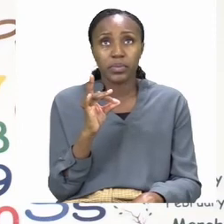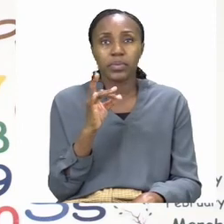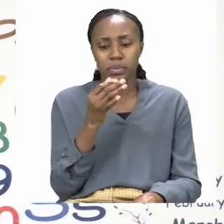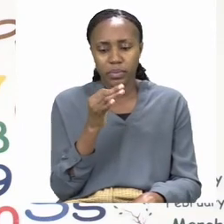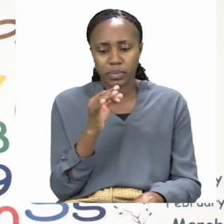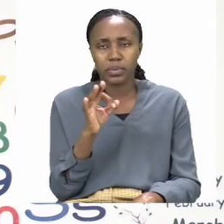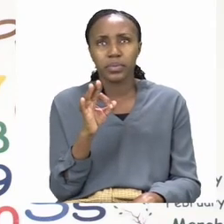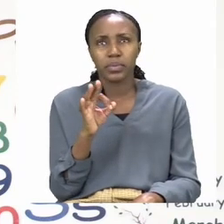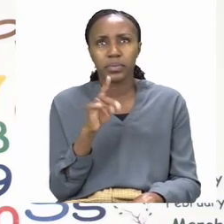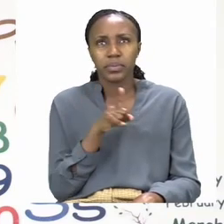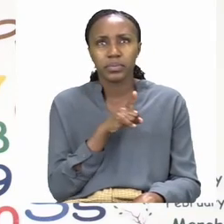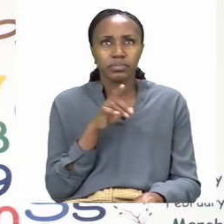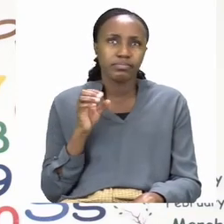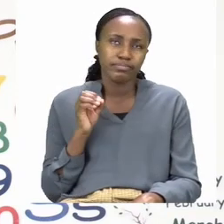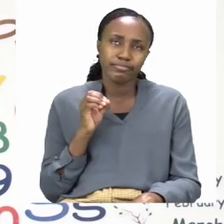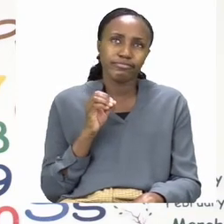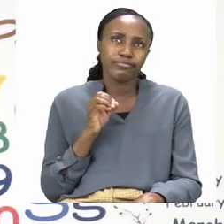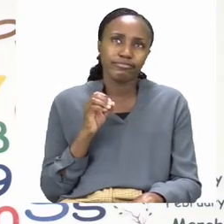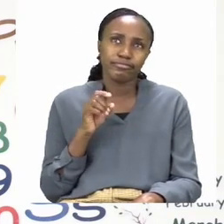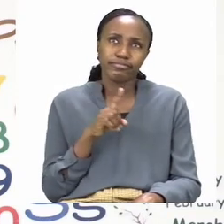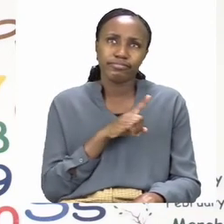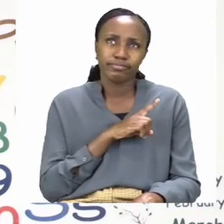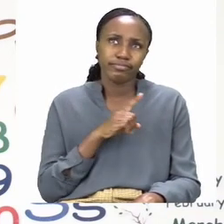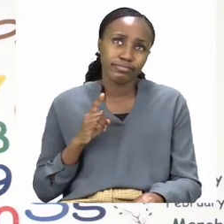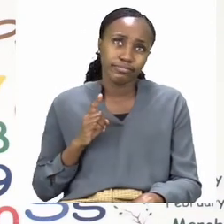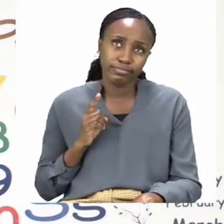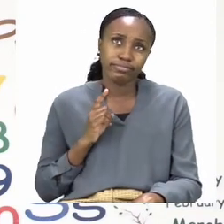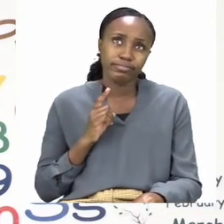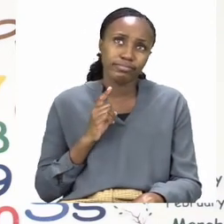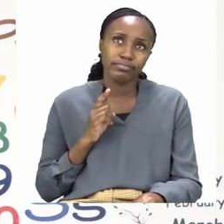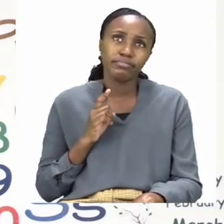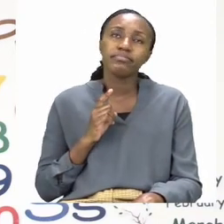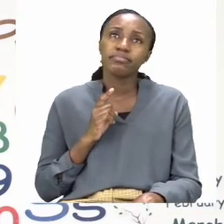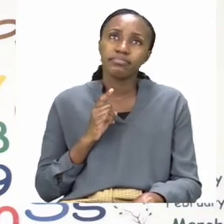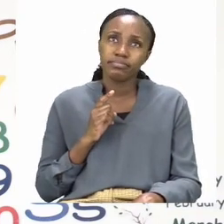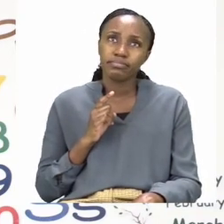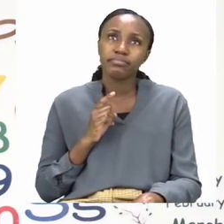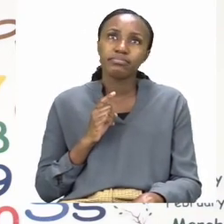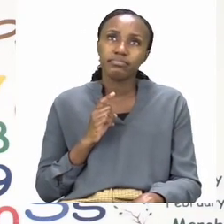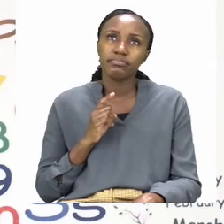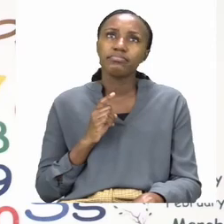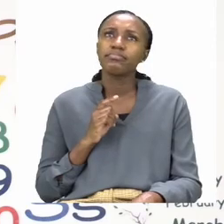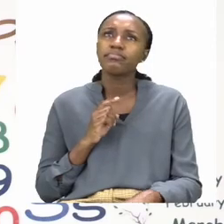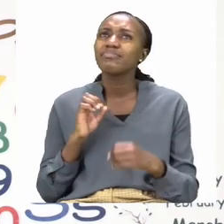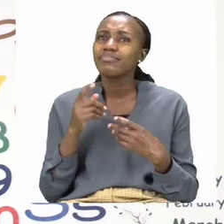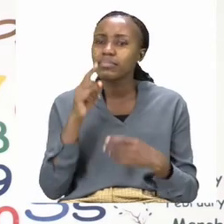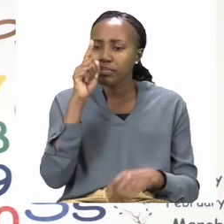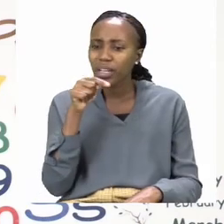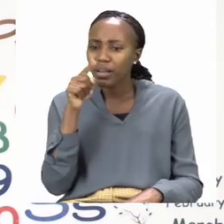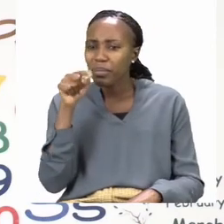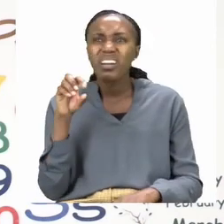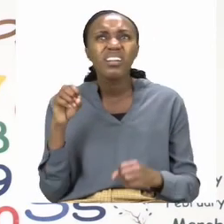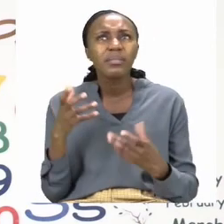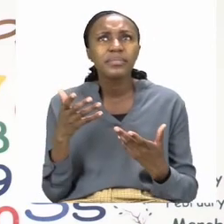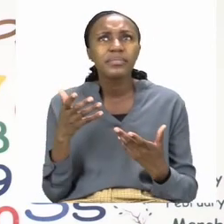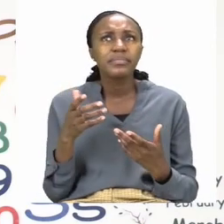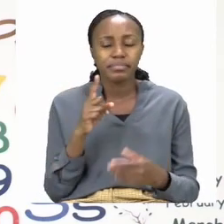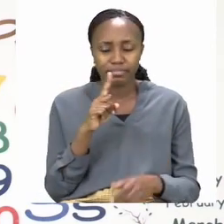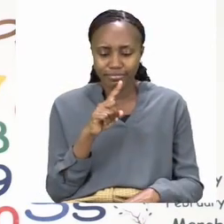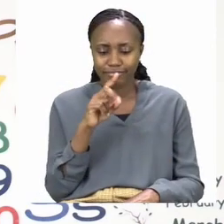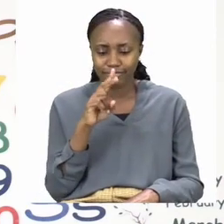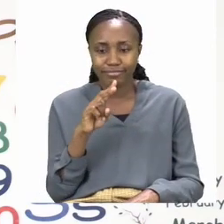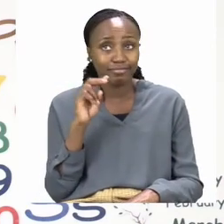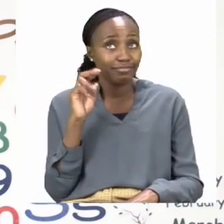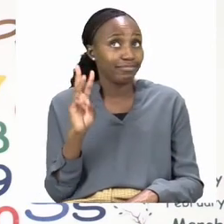9, 10, 11. Right. And how many lines do we have? 1,